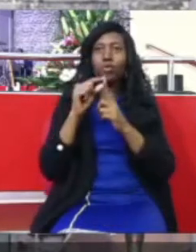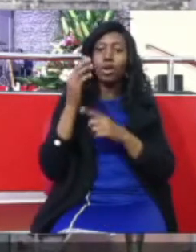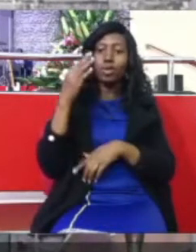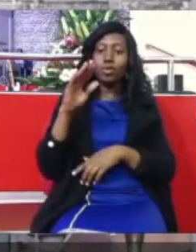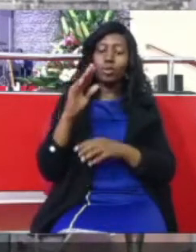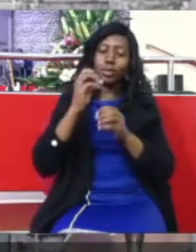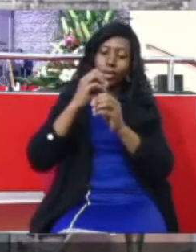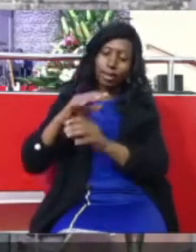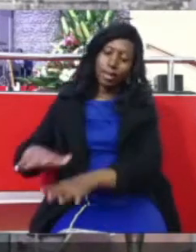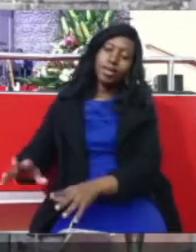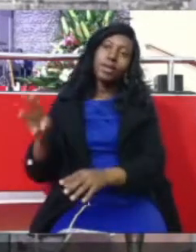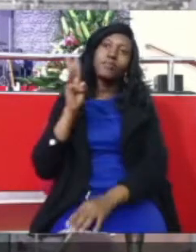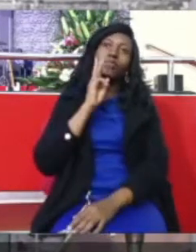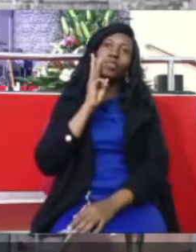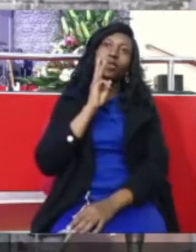net."